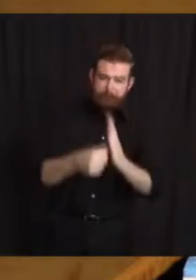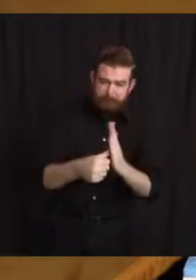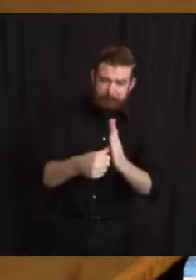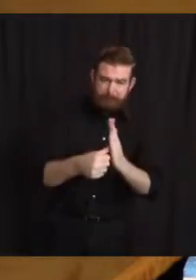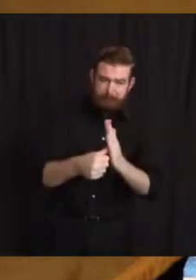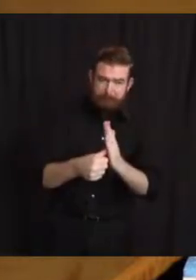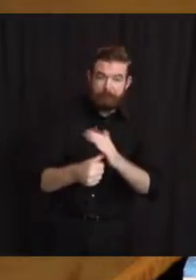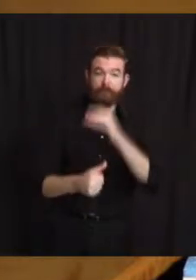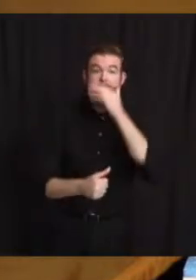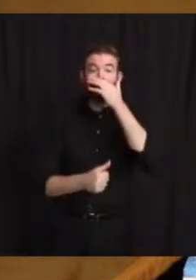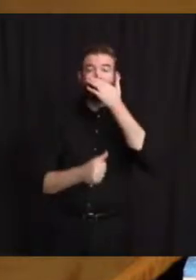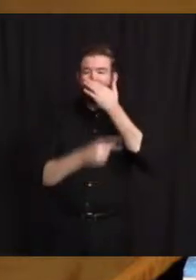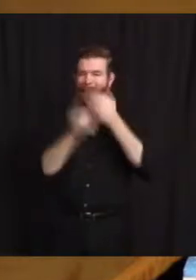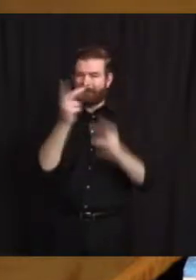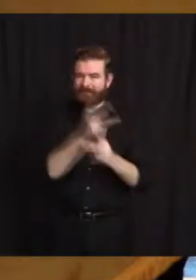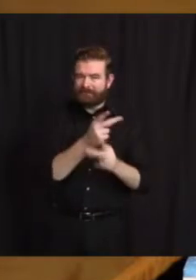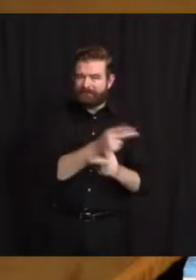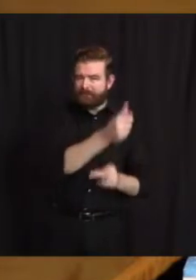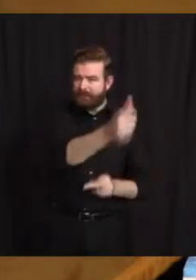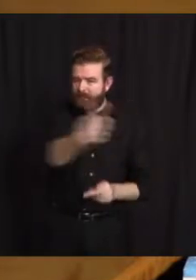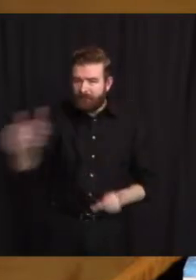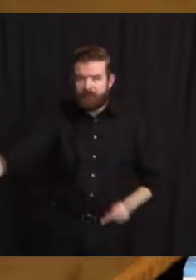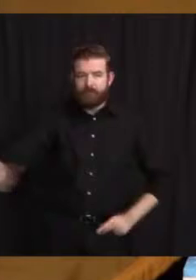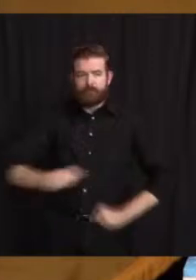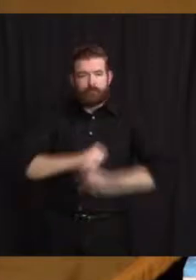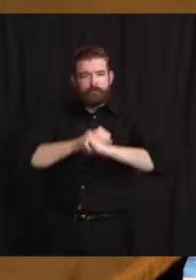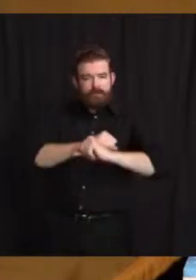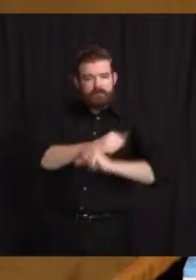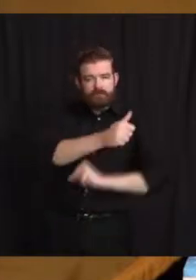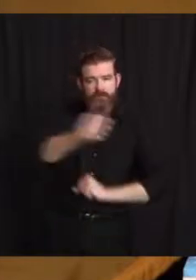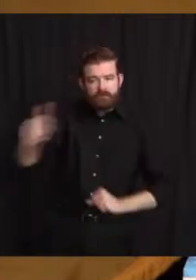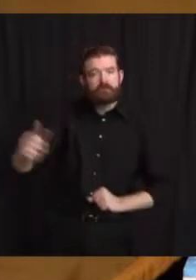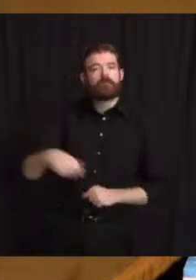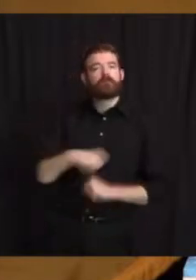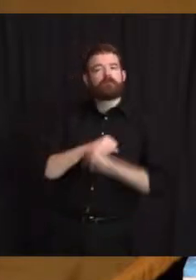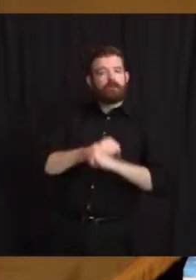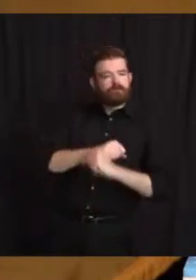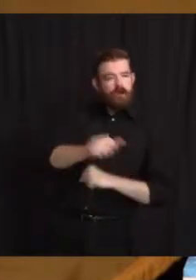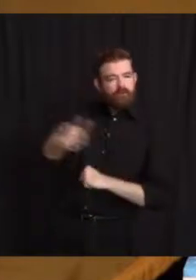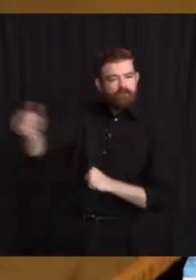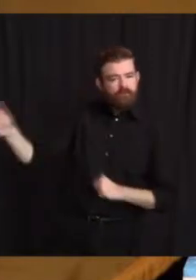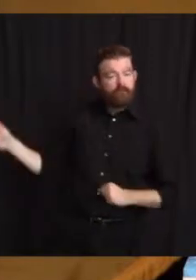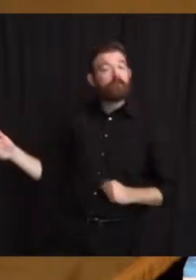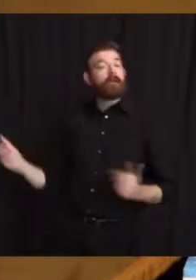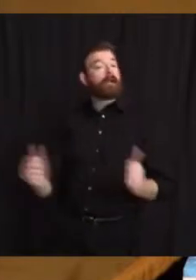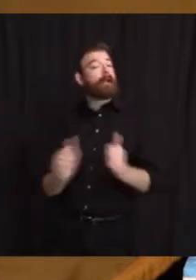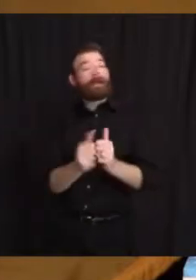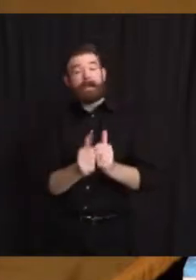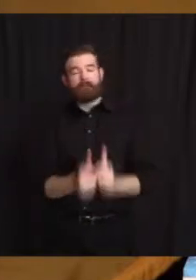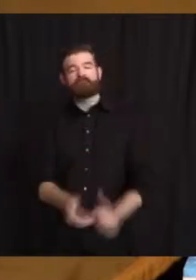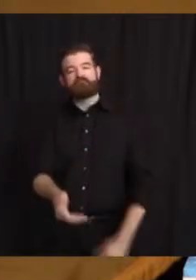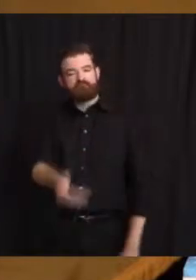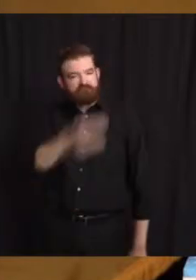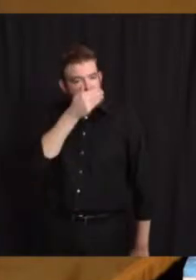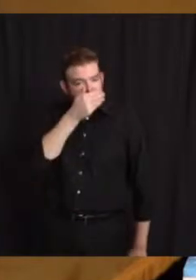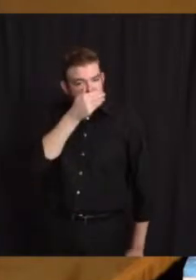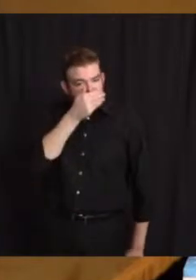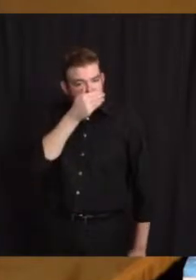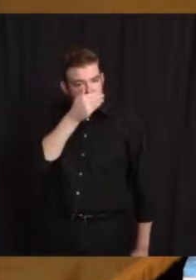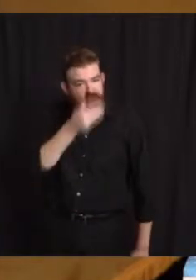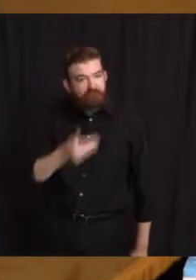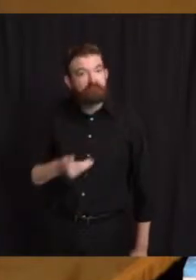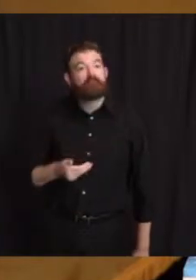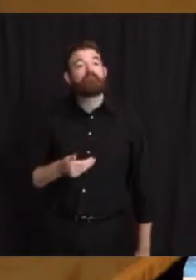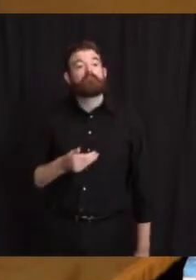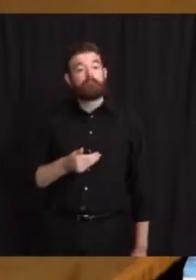protect yourselves and others. We want individuals to wear face coverings and to wear them correctly. Your